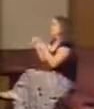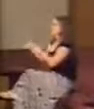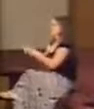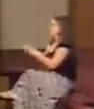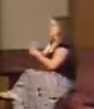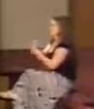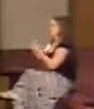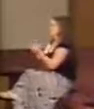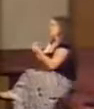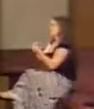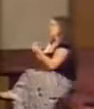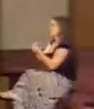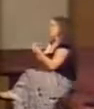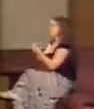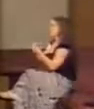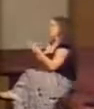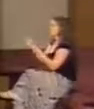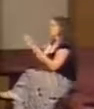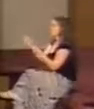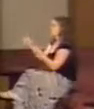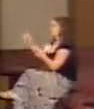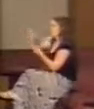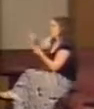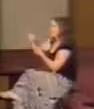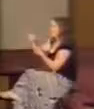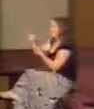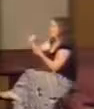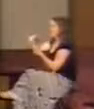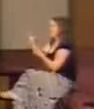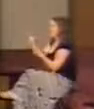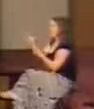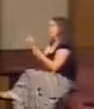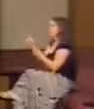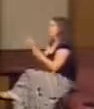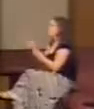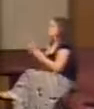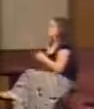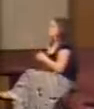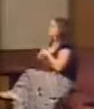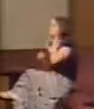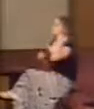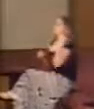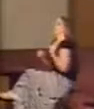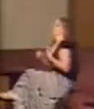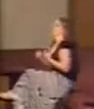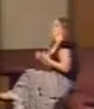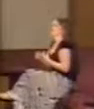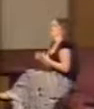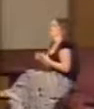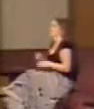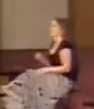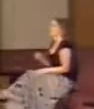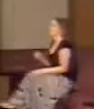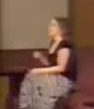else. And Judy doesn't know, that's why it goes so low so fast. But I like dishwashing liquid. It really does